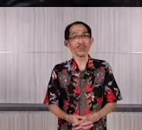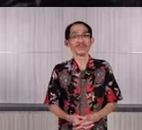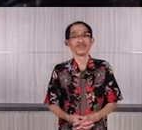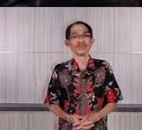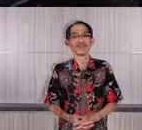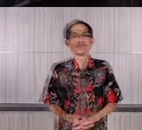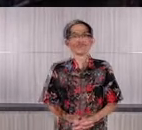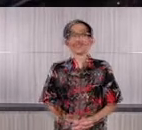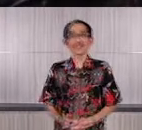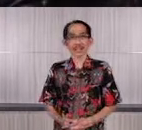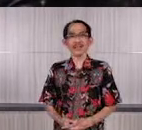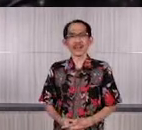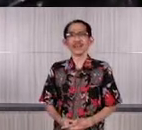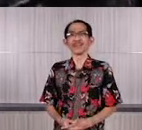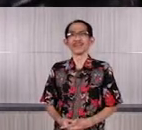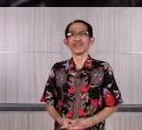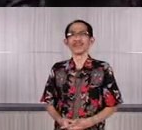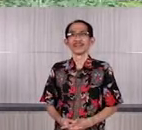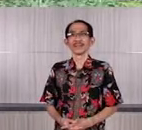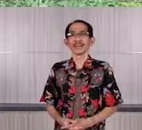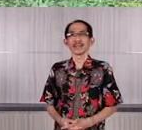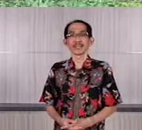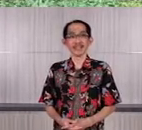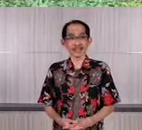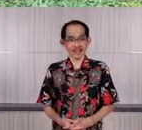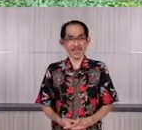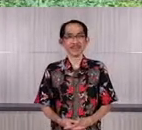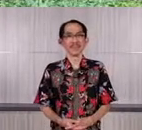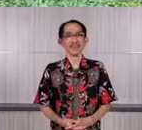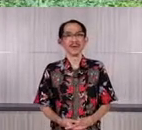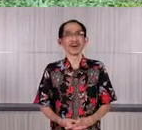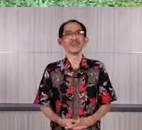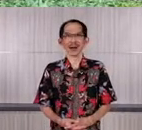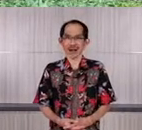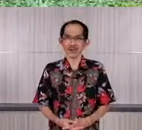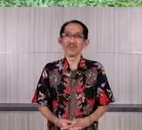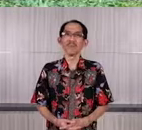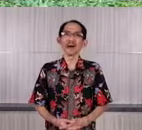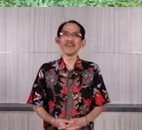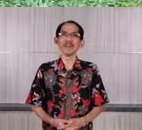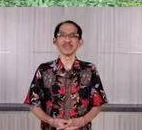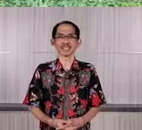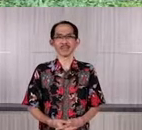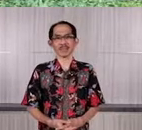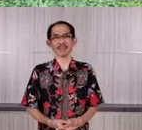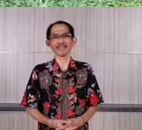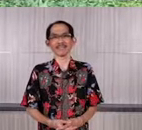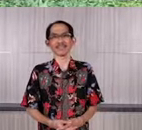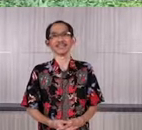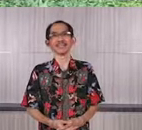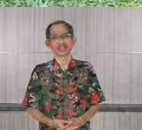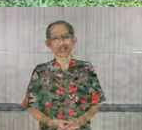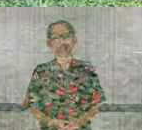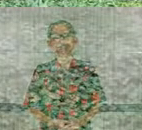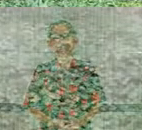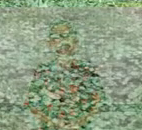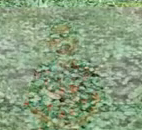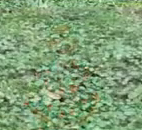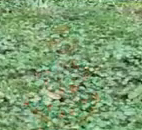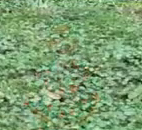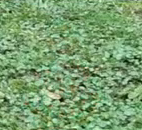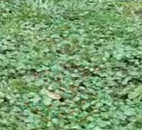So, self-love is the theme of our mindfulness practice